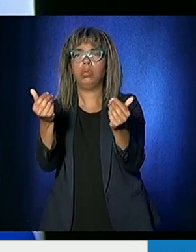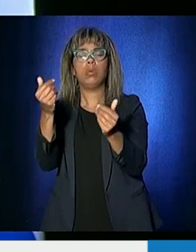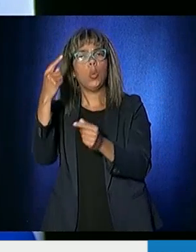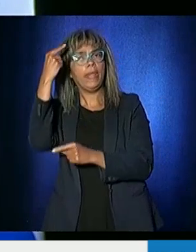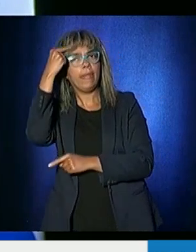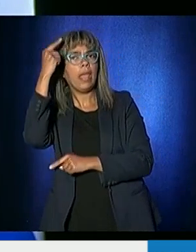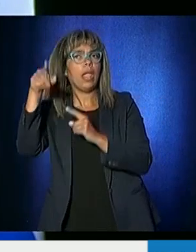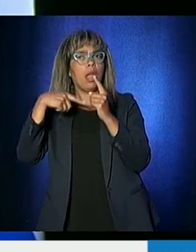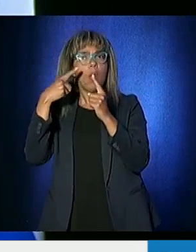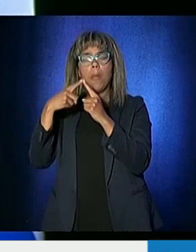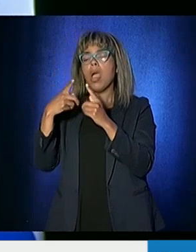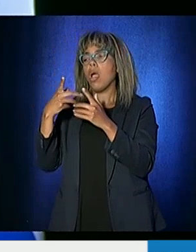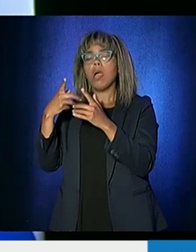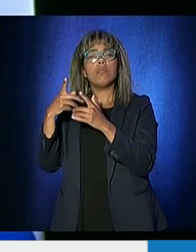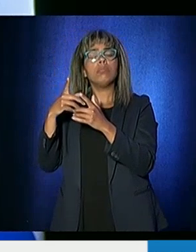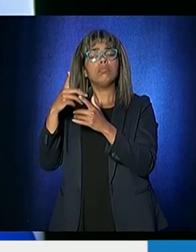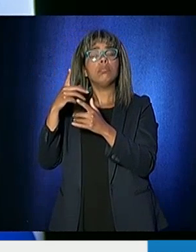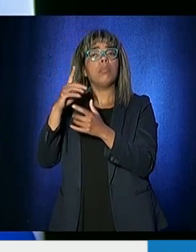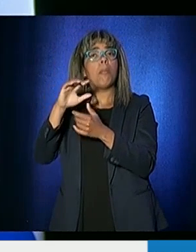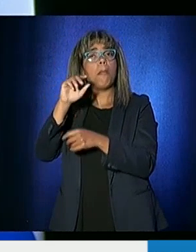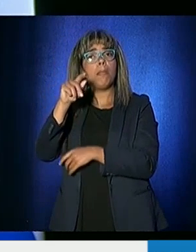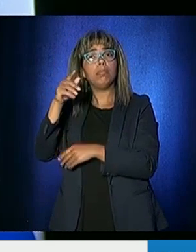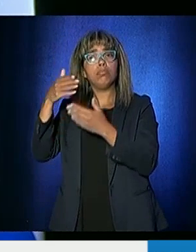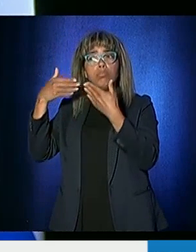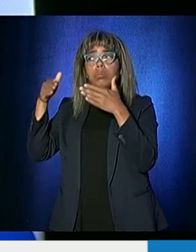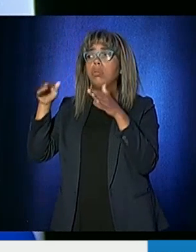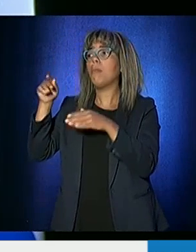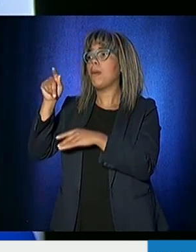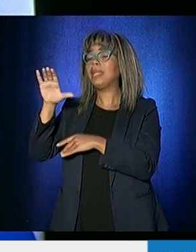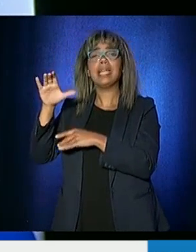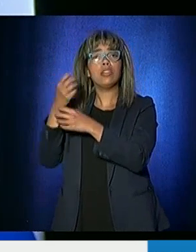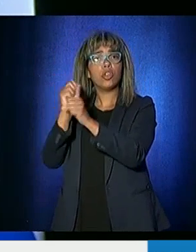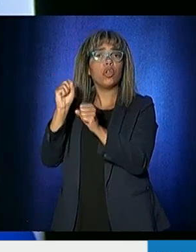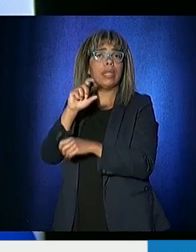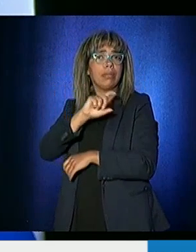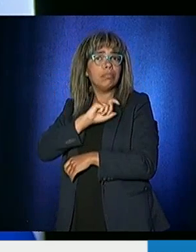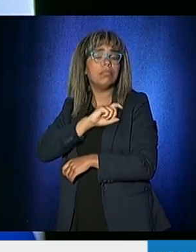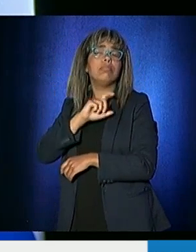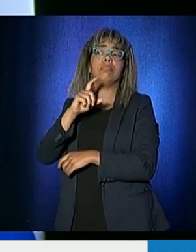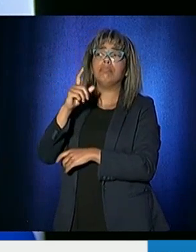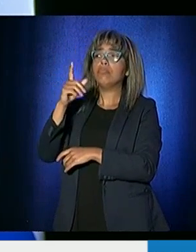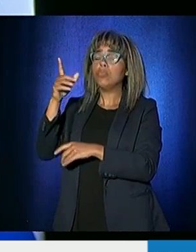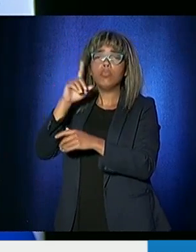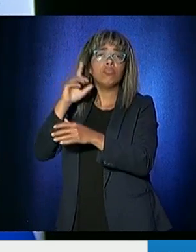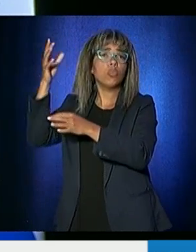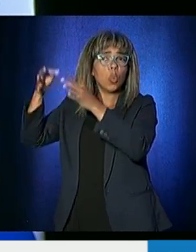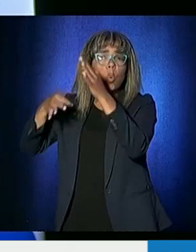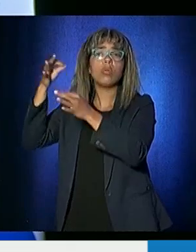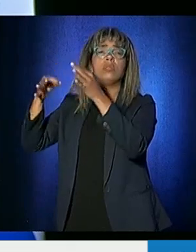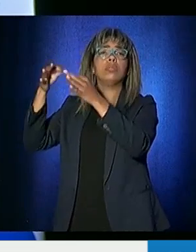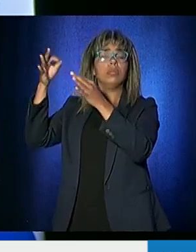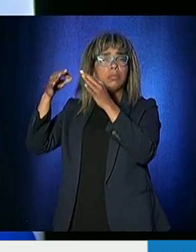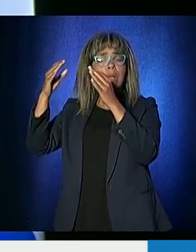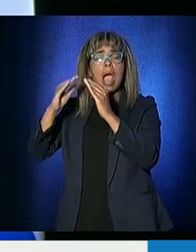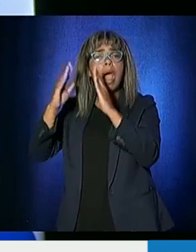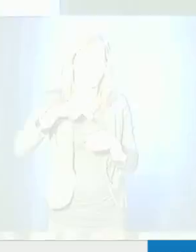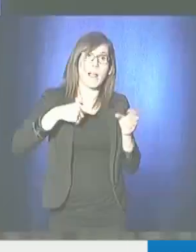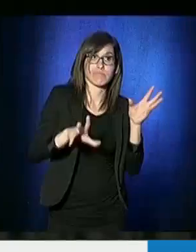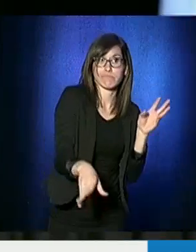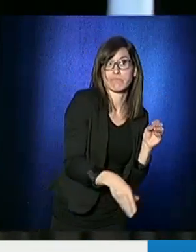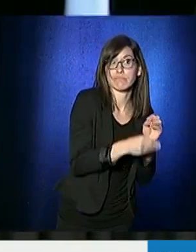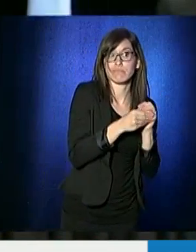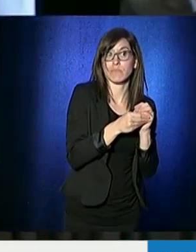about public security, justice, schools, housing, and